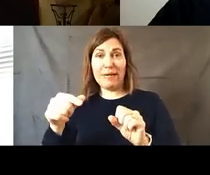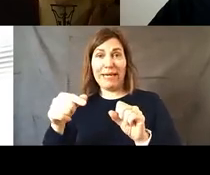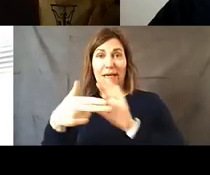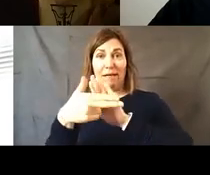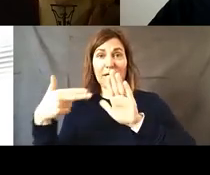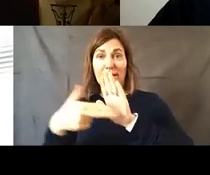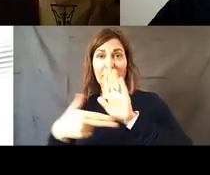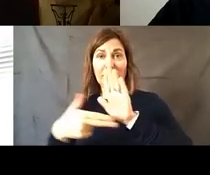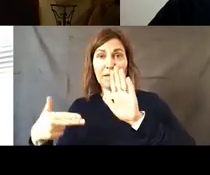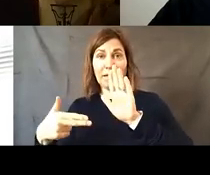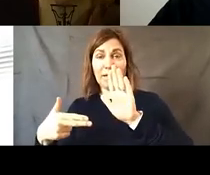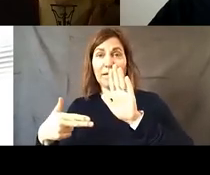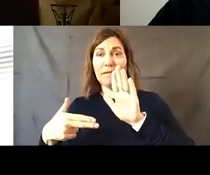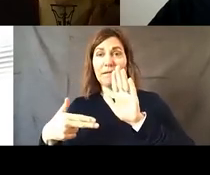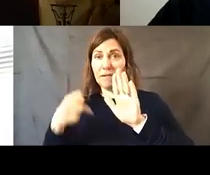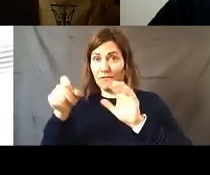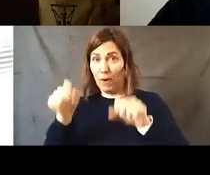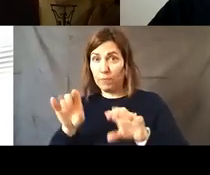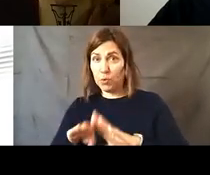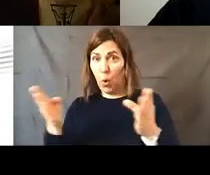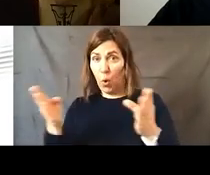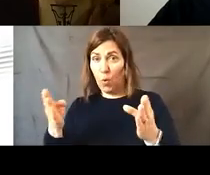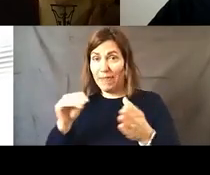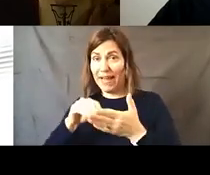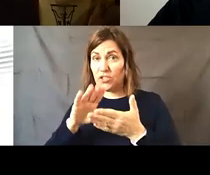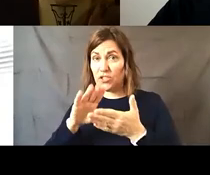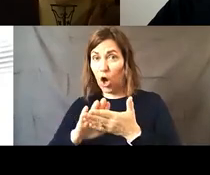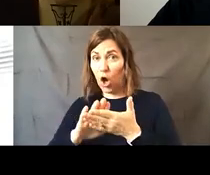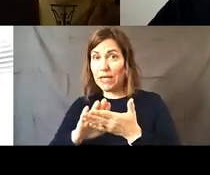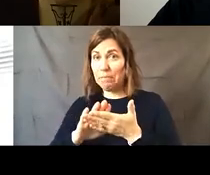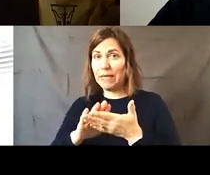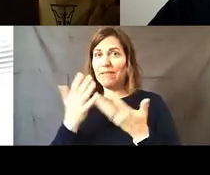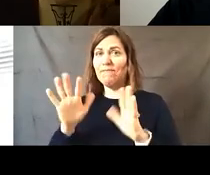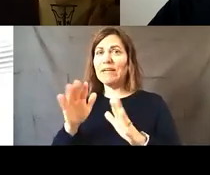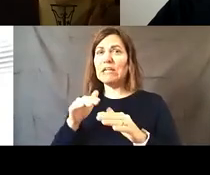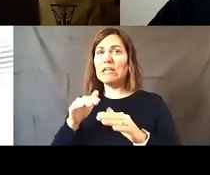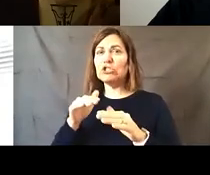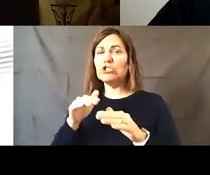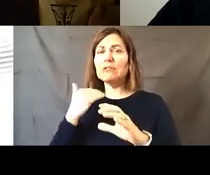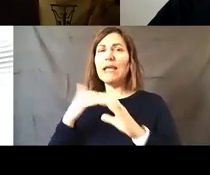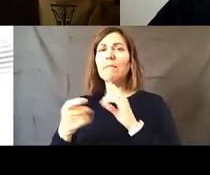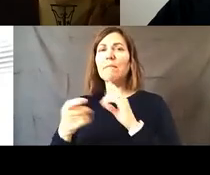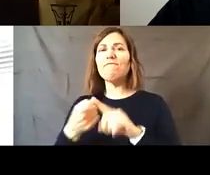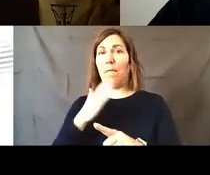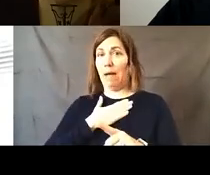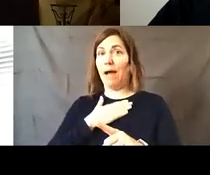that was sent under an email under from my email address.